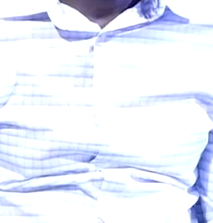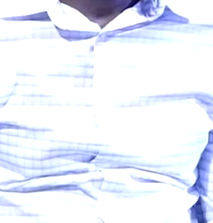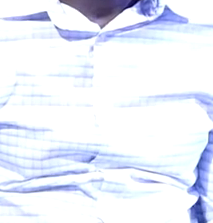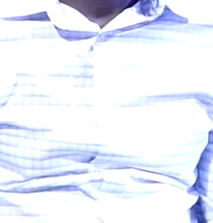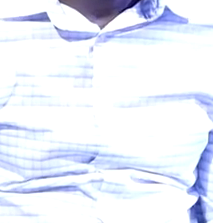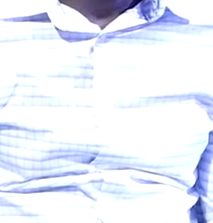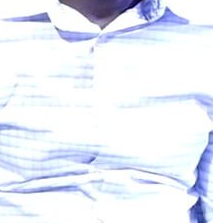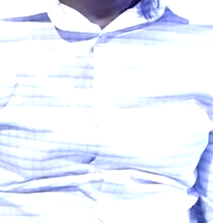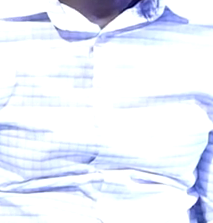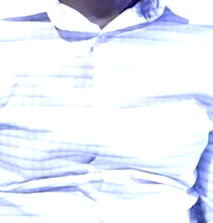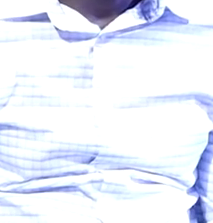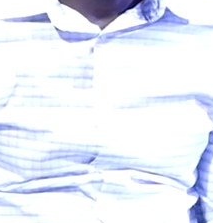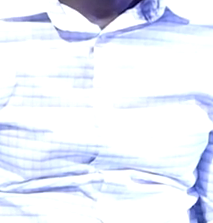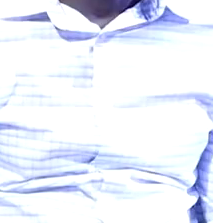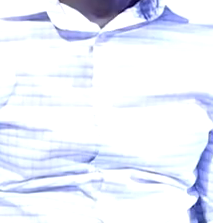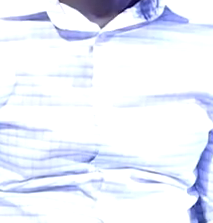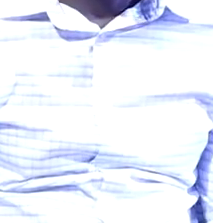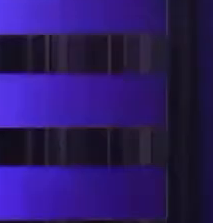examples.